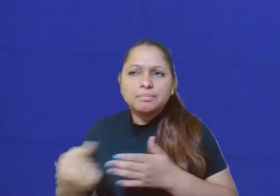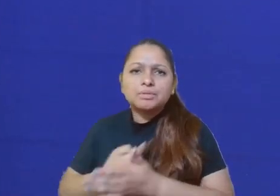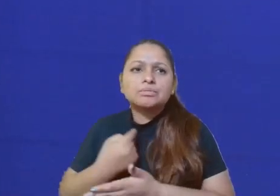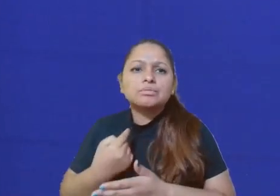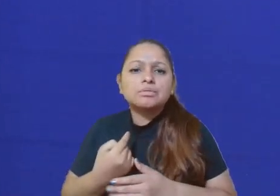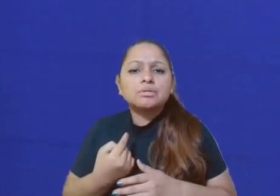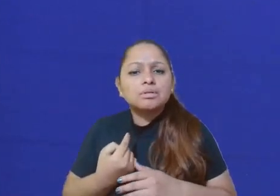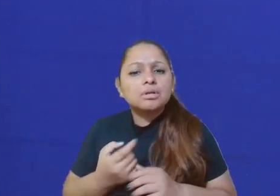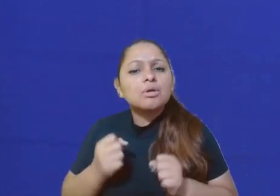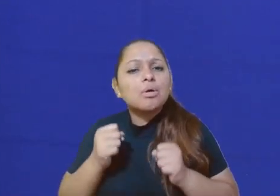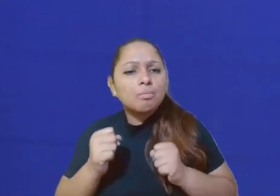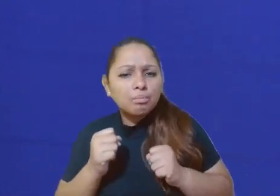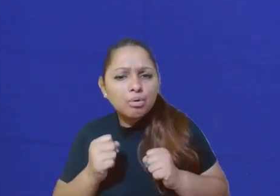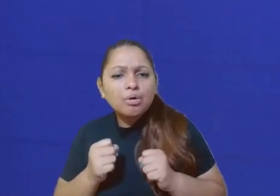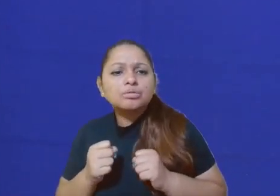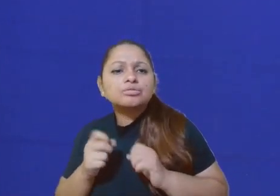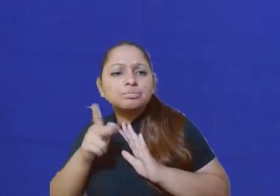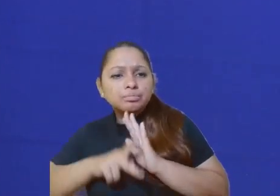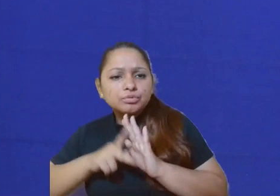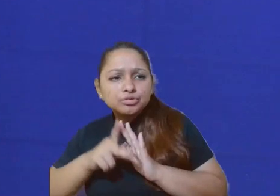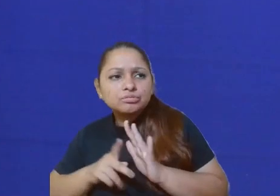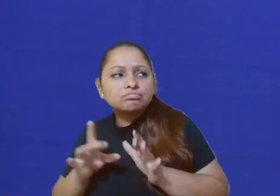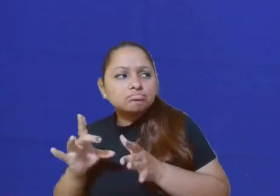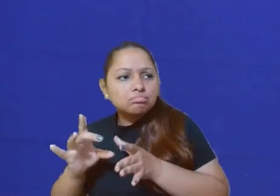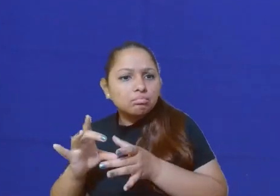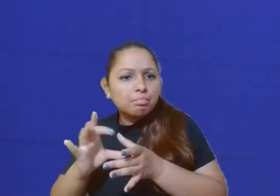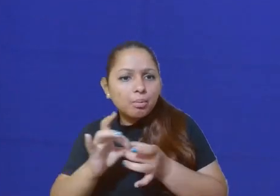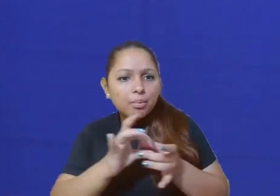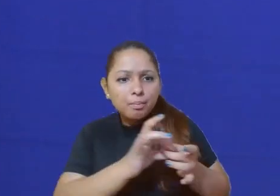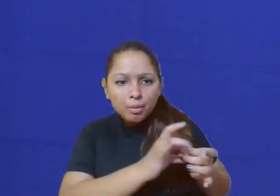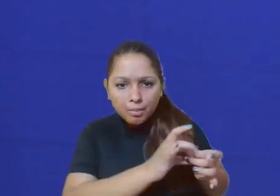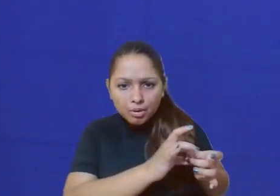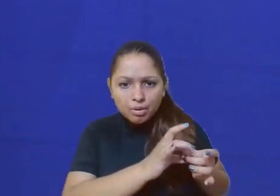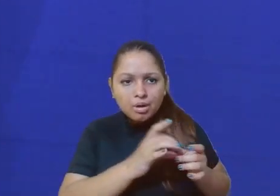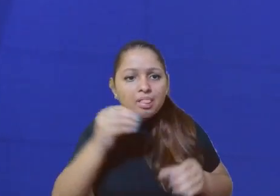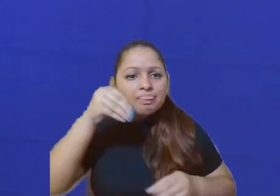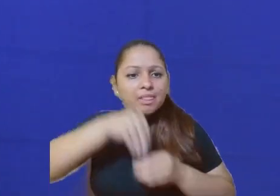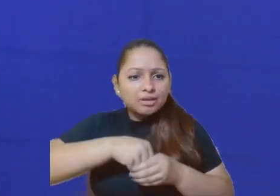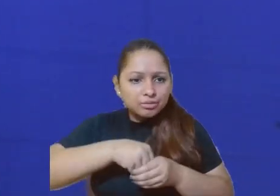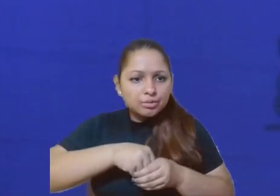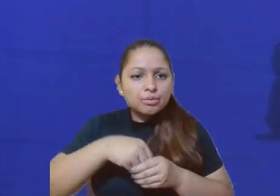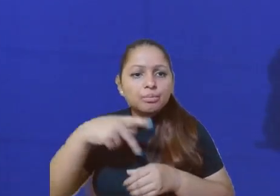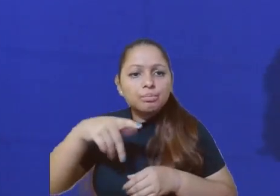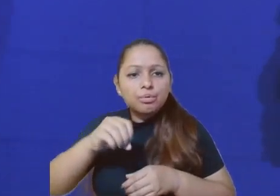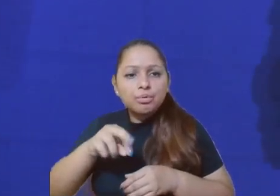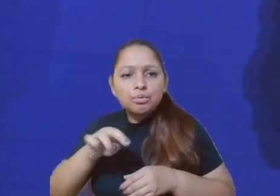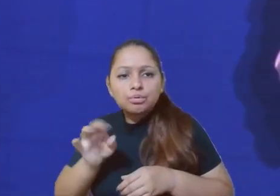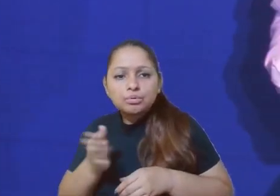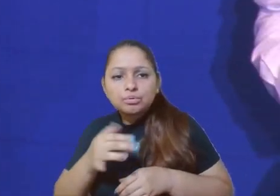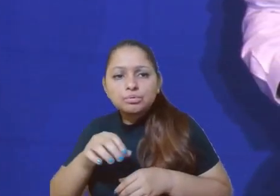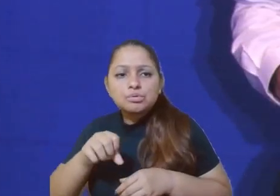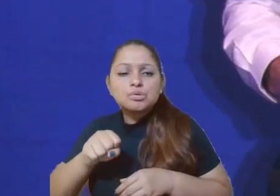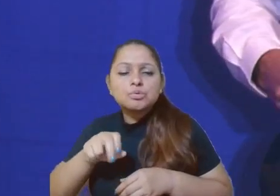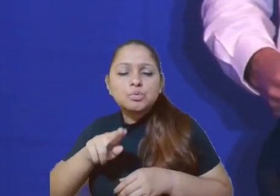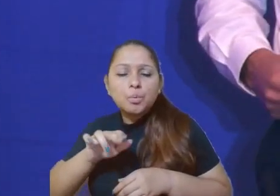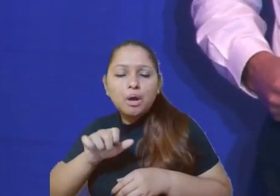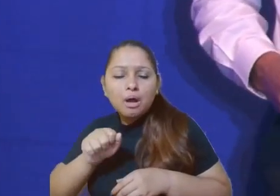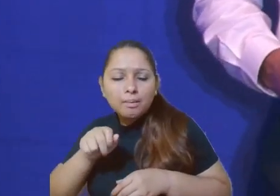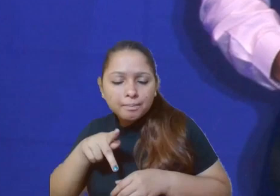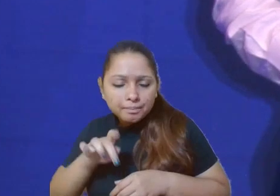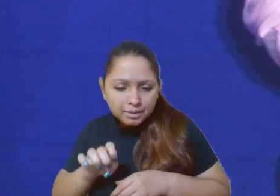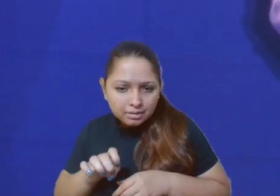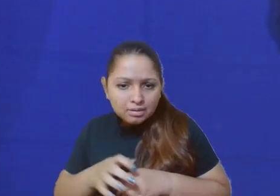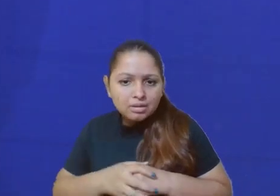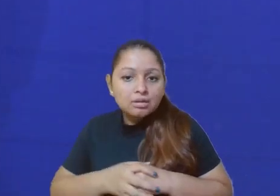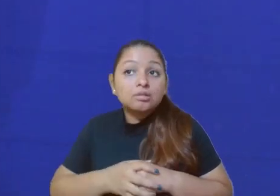you get all these projects that are being done in Brazil there in the swap port? Oh, that's interesting. Good, good. We have talked to the